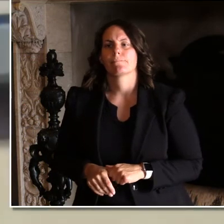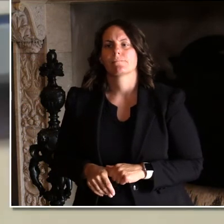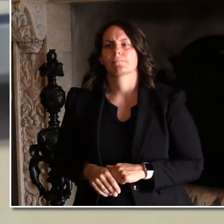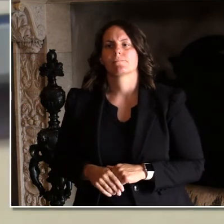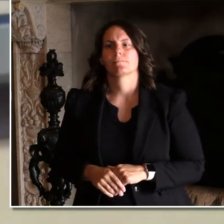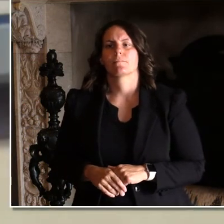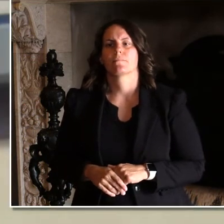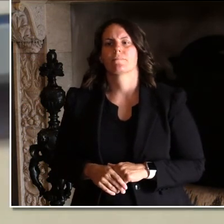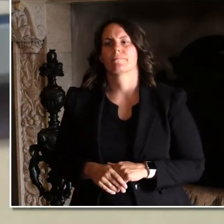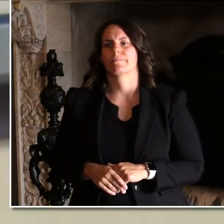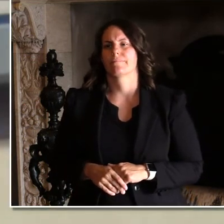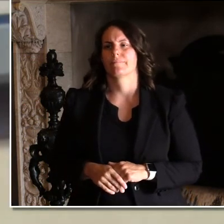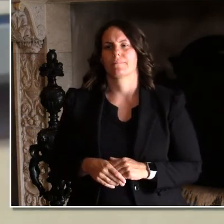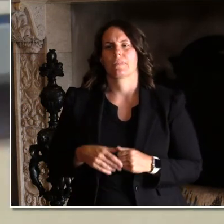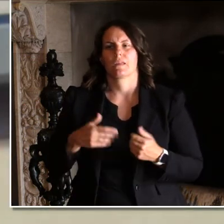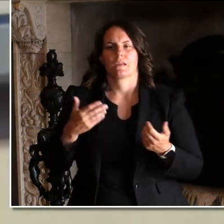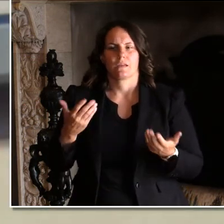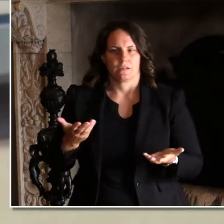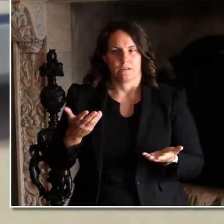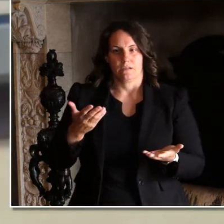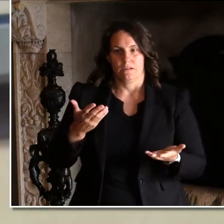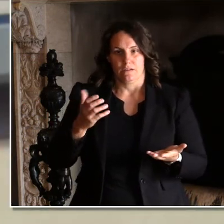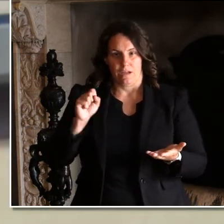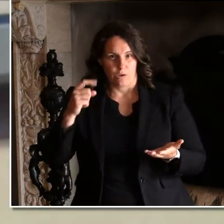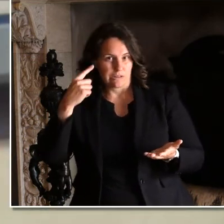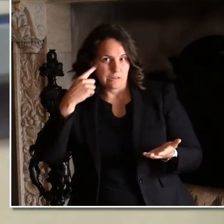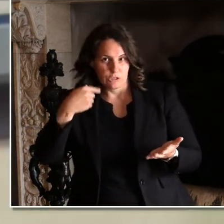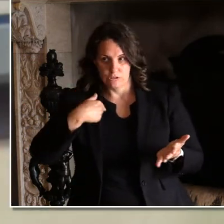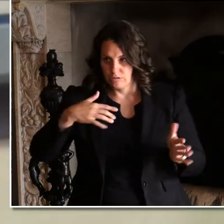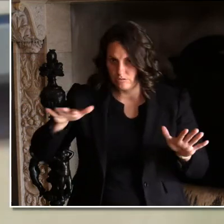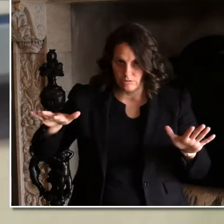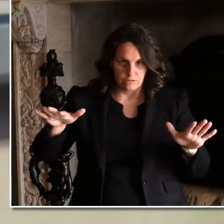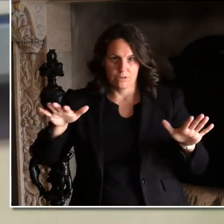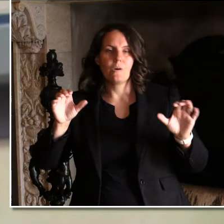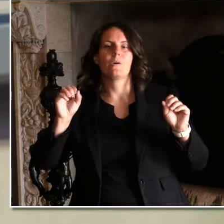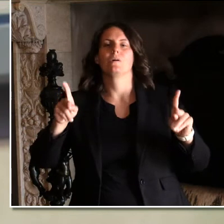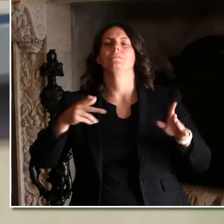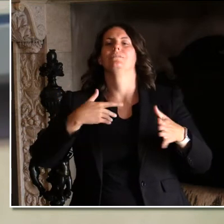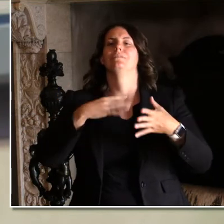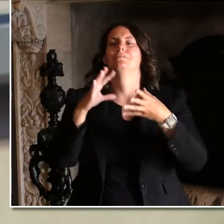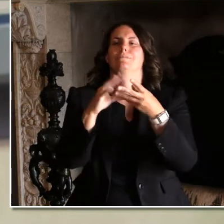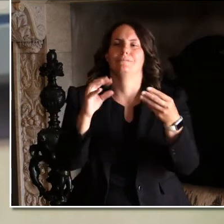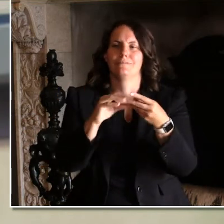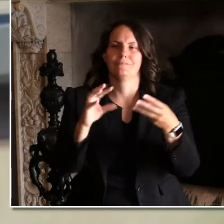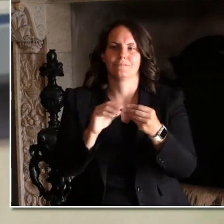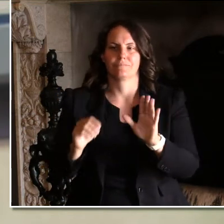Okay, I see Stephanie giving me a thumbs up, so I'll just press. So